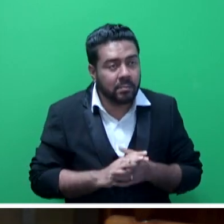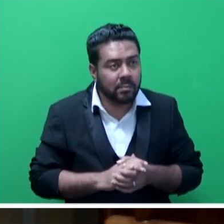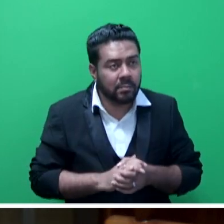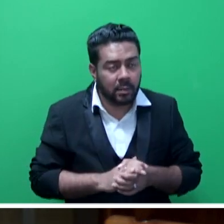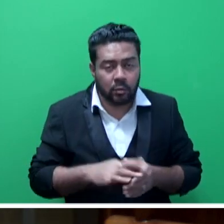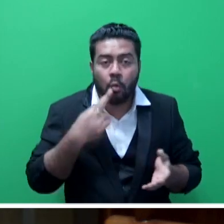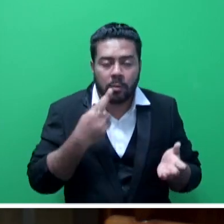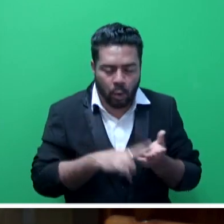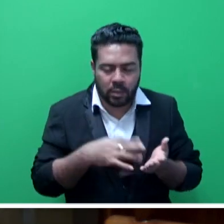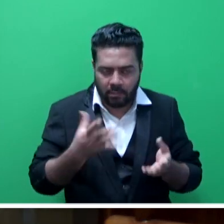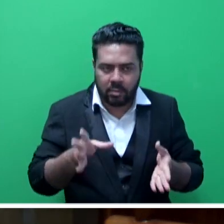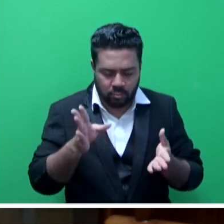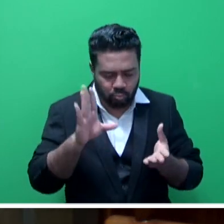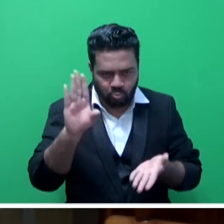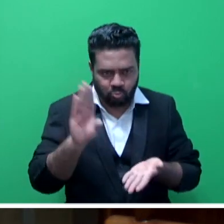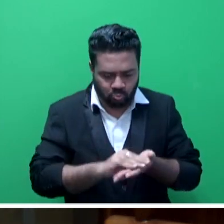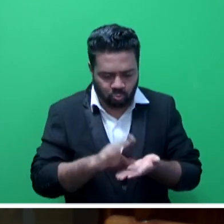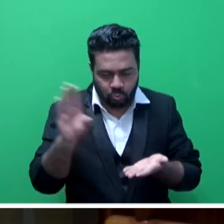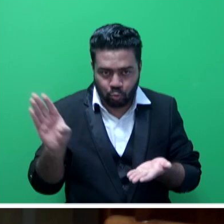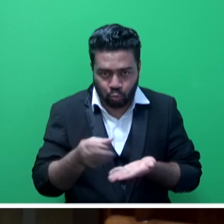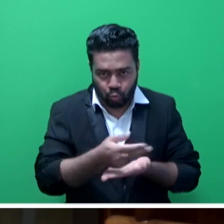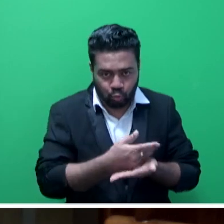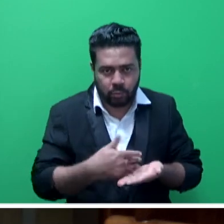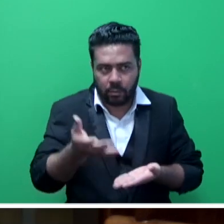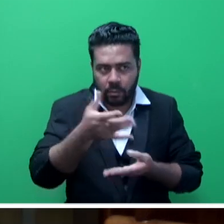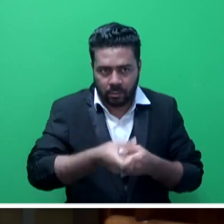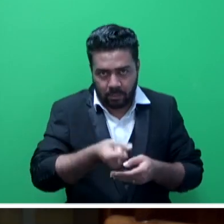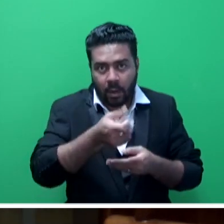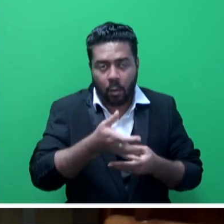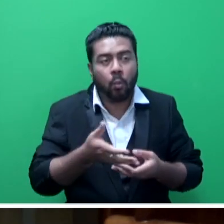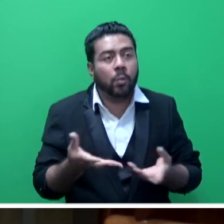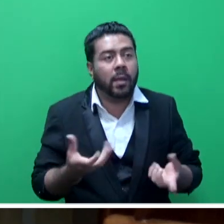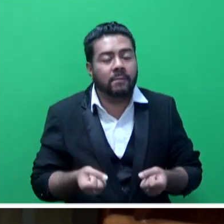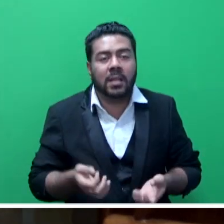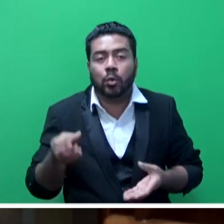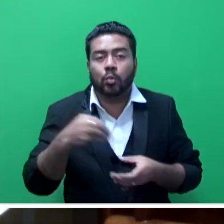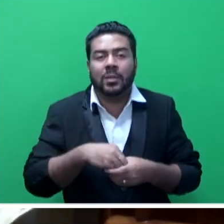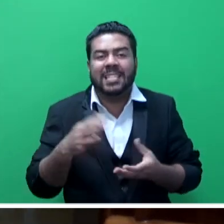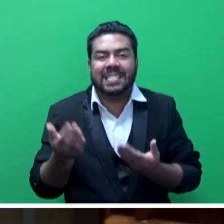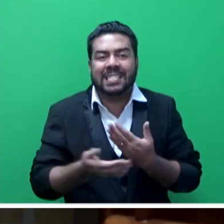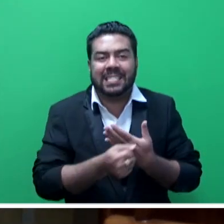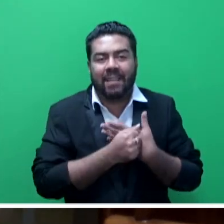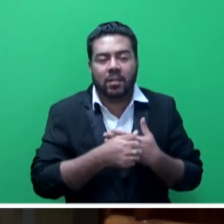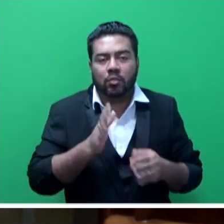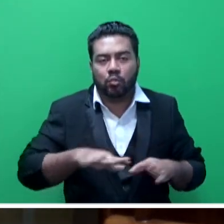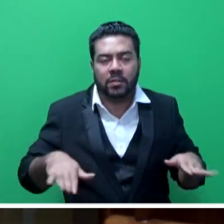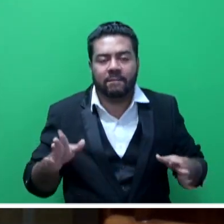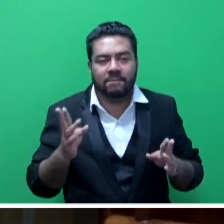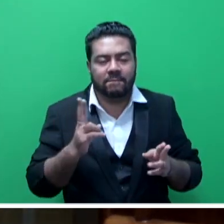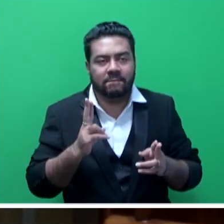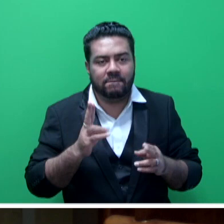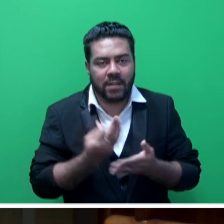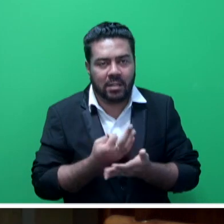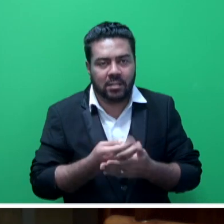been compiled in consultation with our relevant stakeholders, and this includes the Save the Children Fund, UNICEF, Ministry of Women